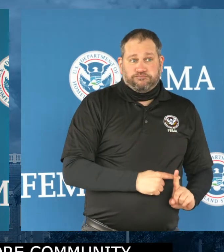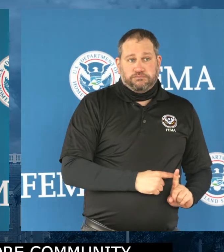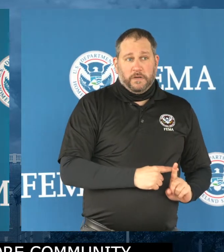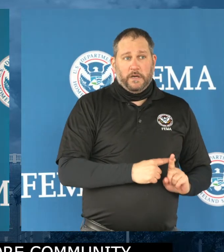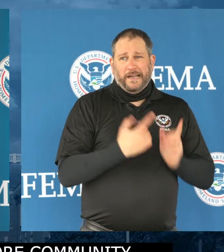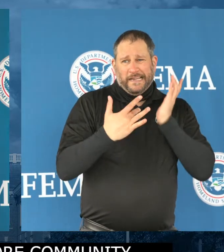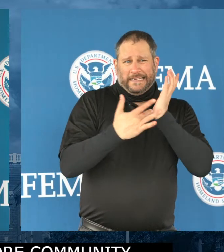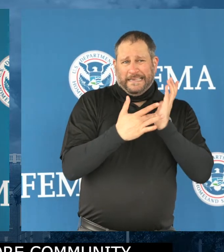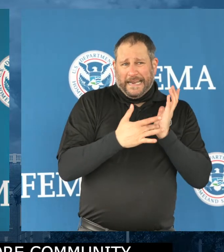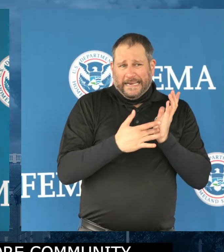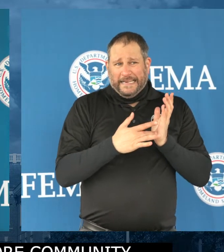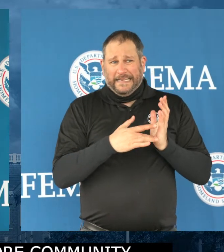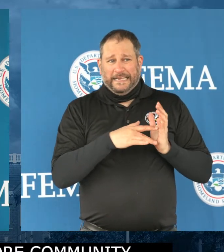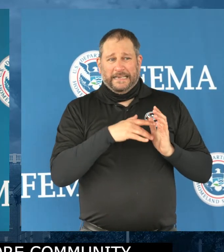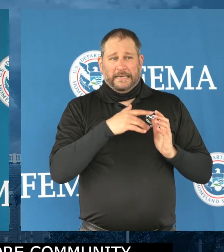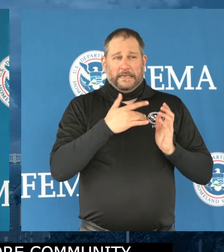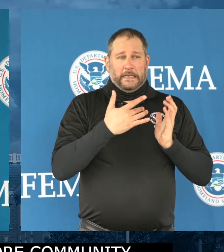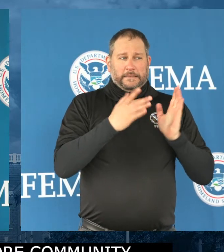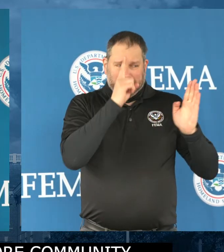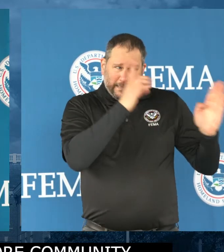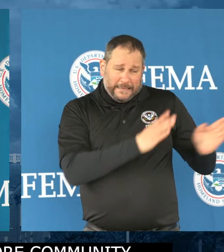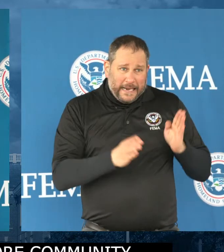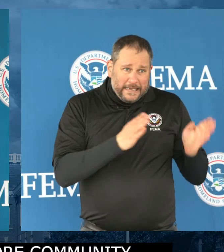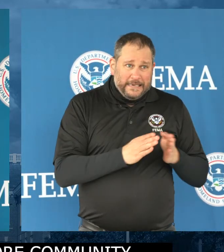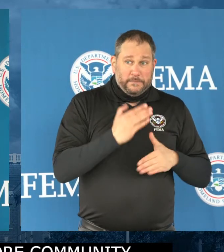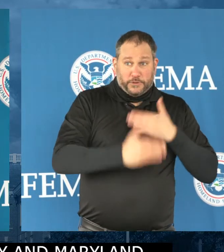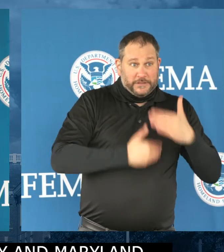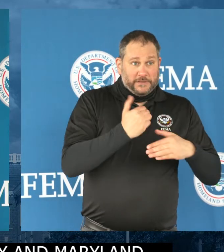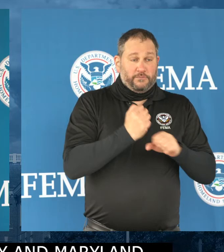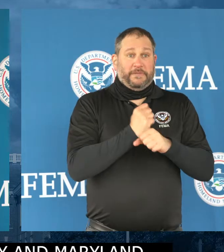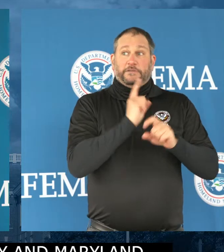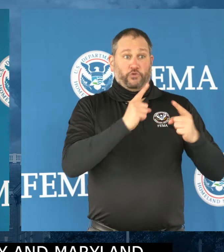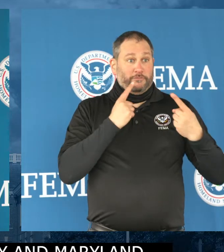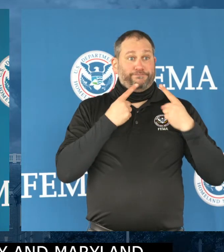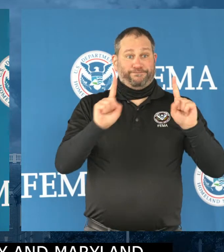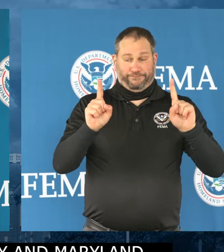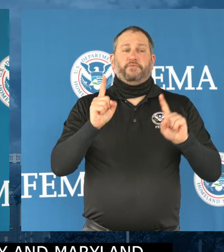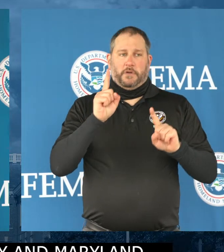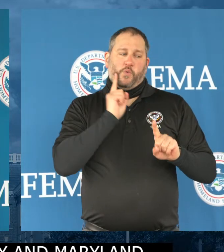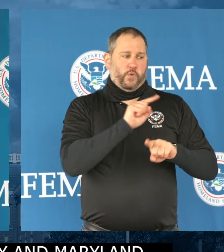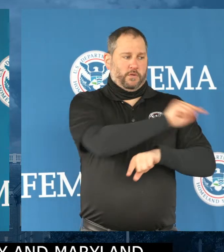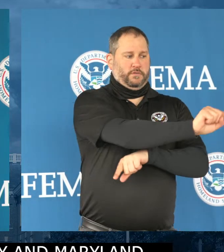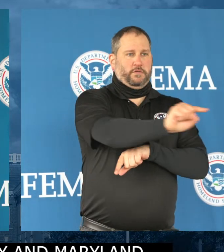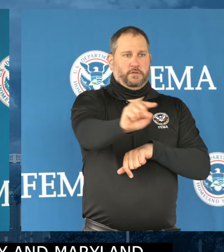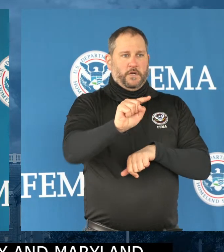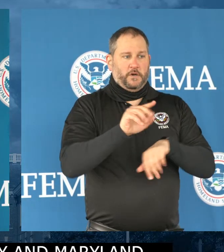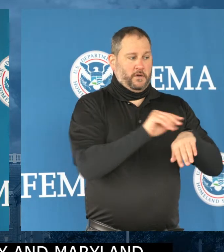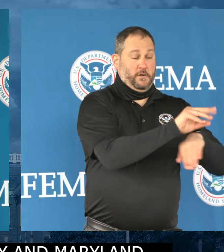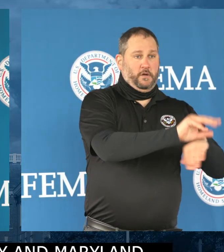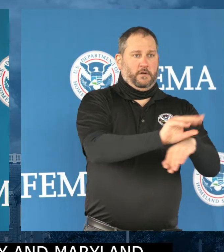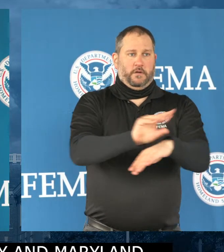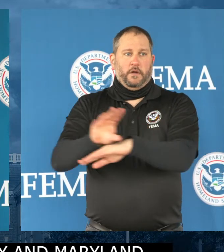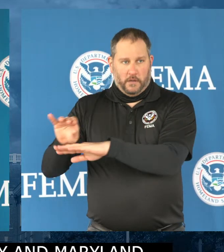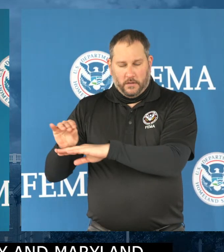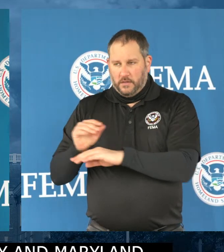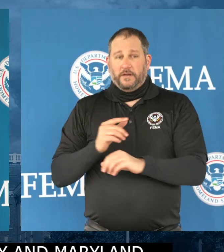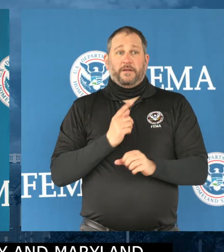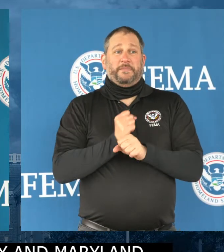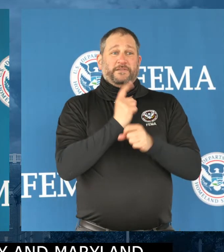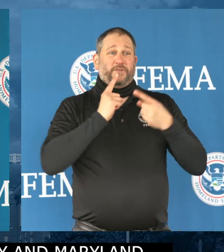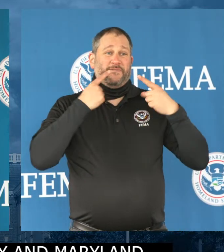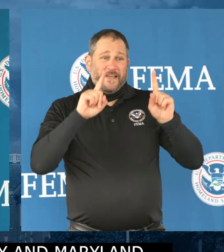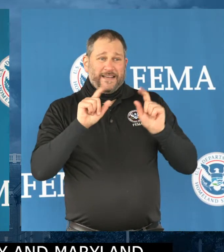techniques, tactics, or procedures to make this effective. And I can tell you the single most effective thing has been the